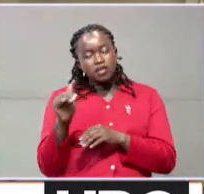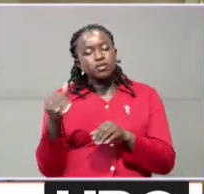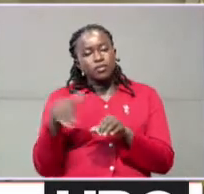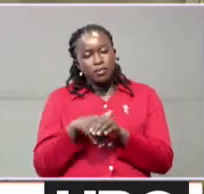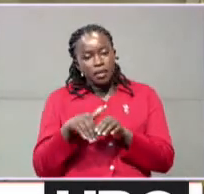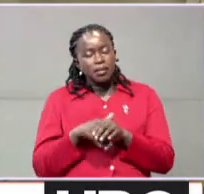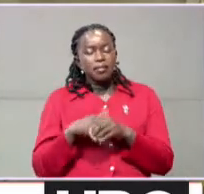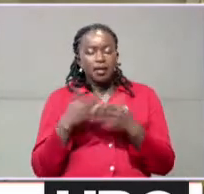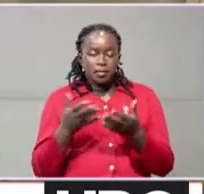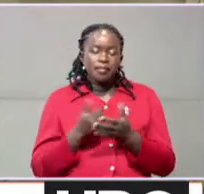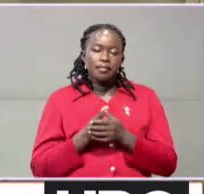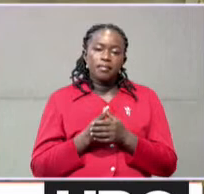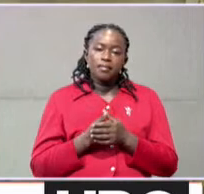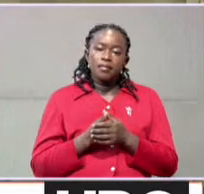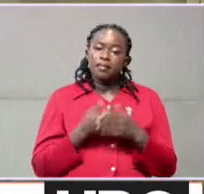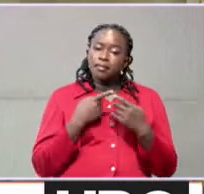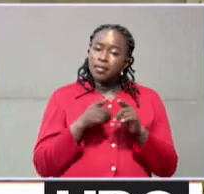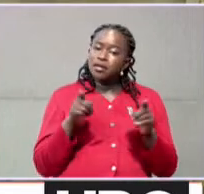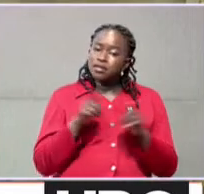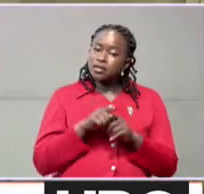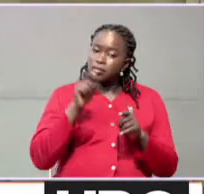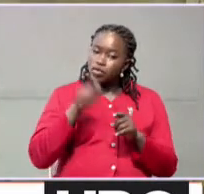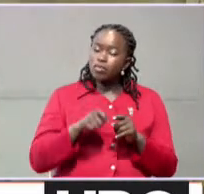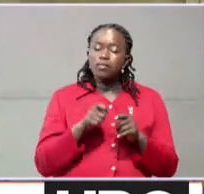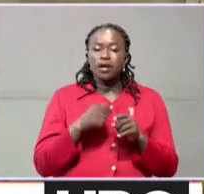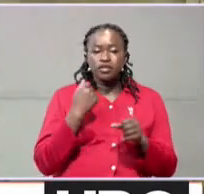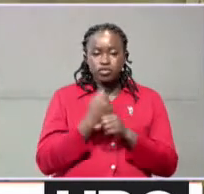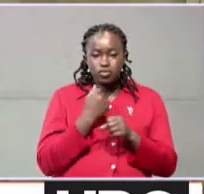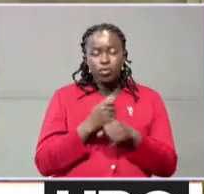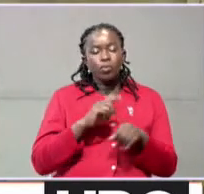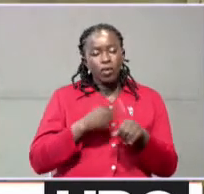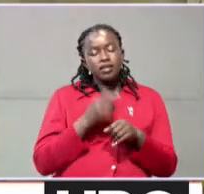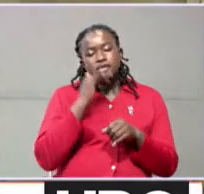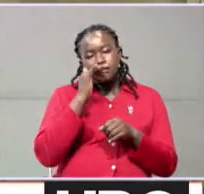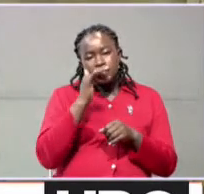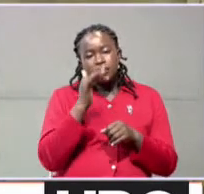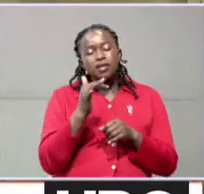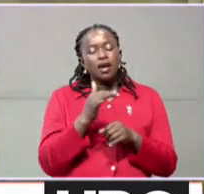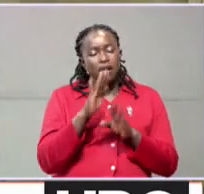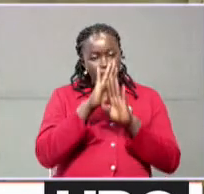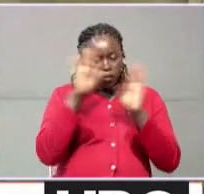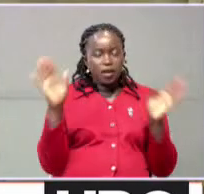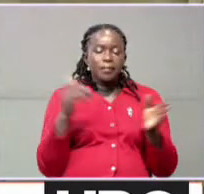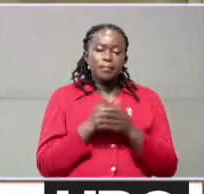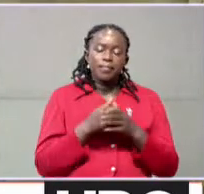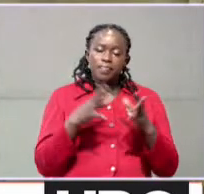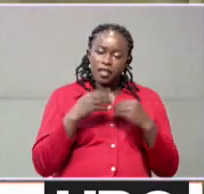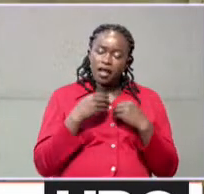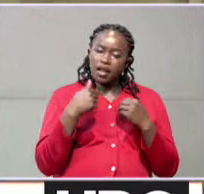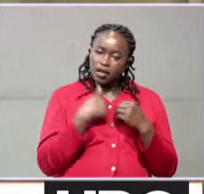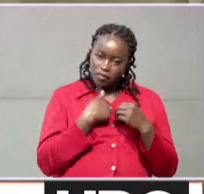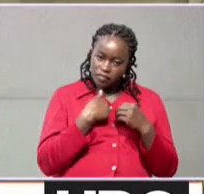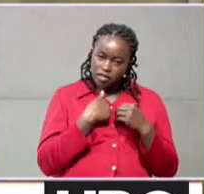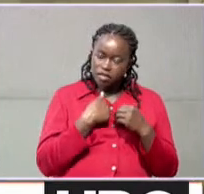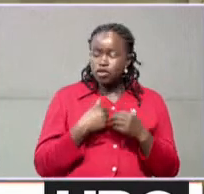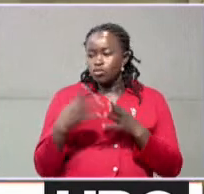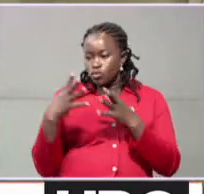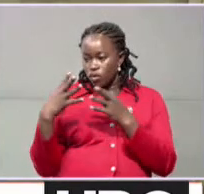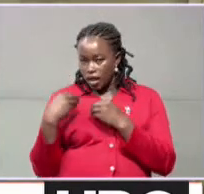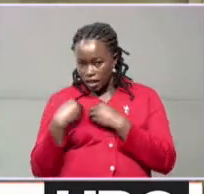part but you have to do it with the river of the speaker so allow me to allow